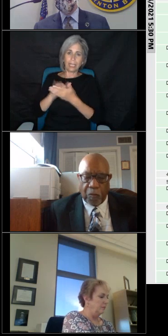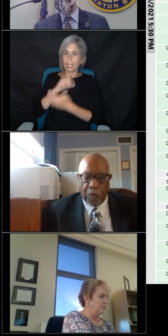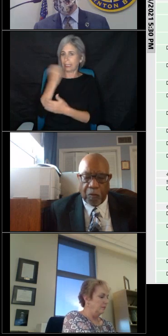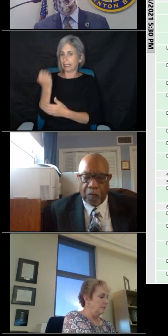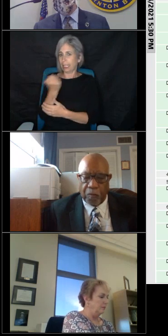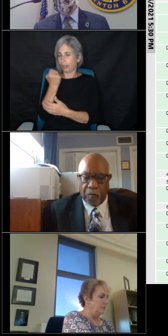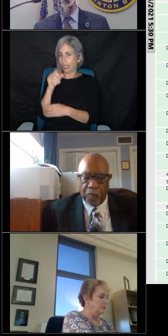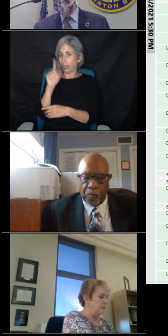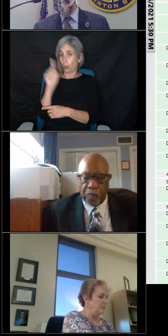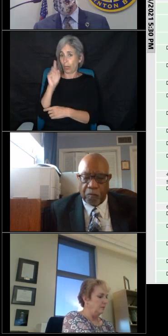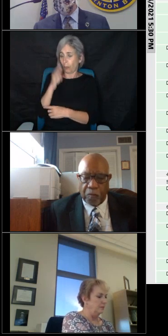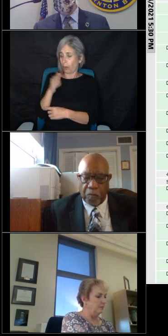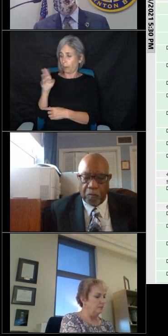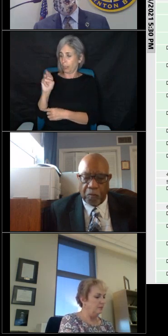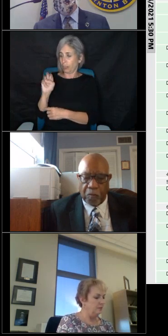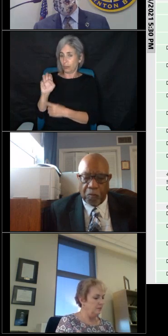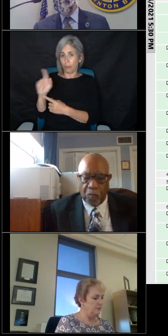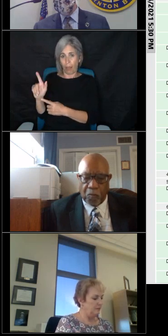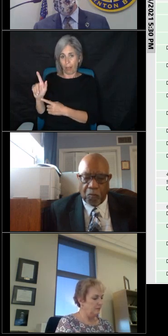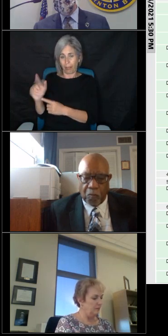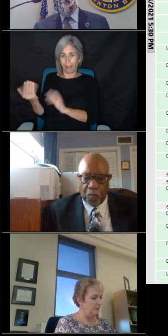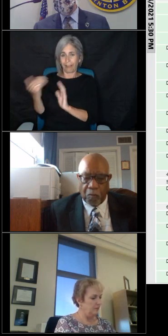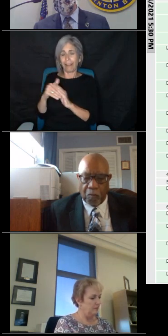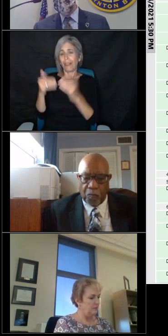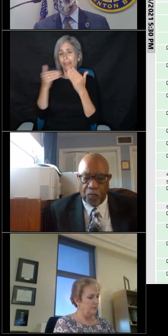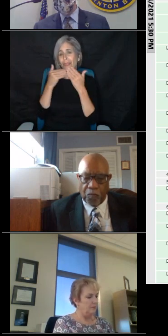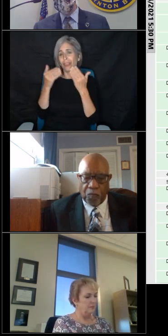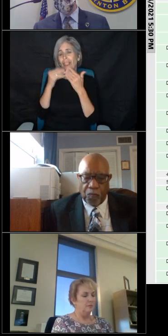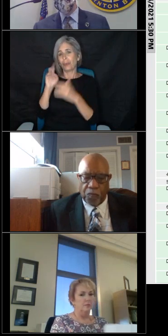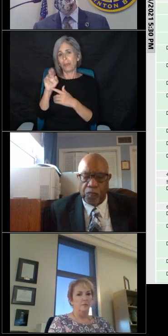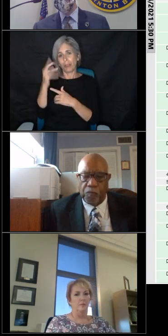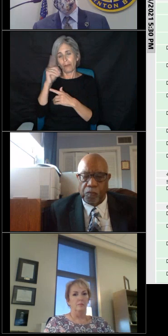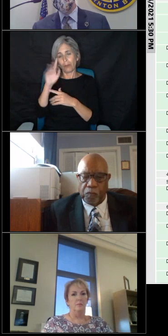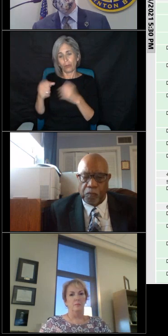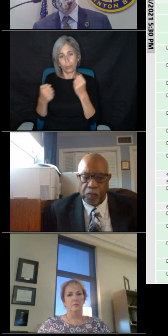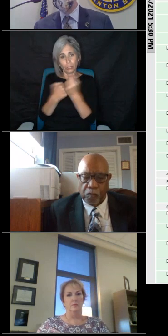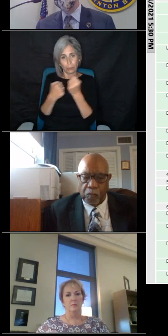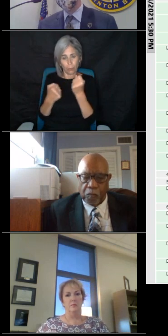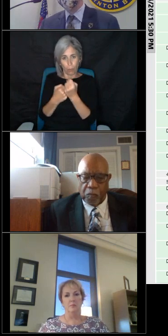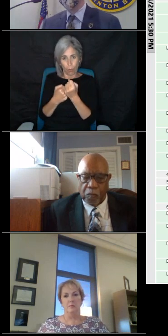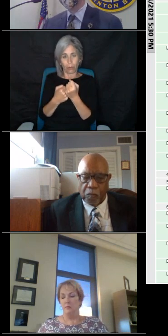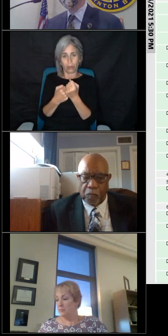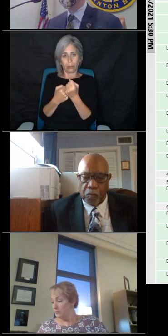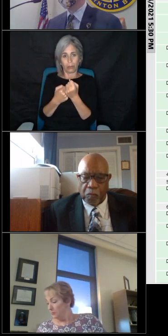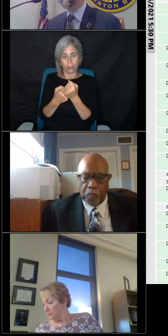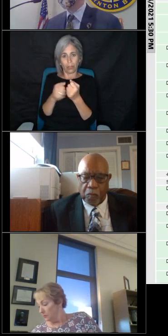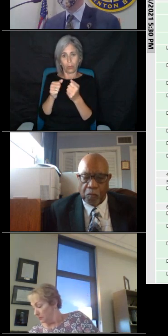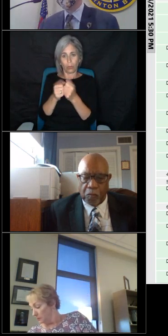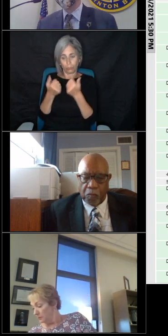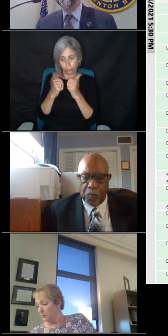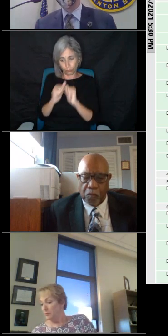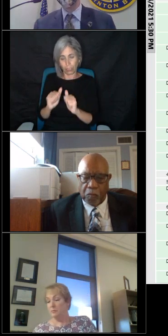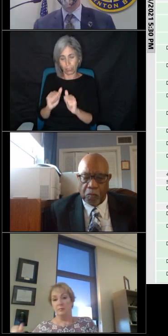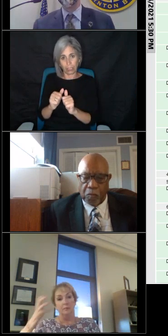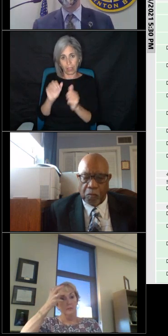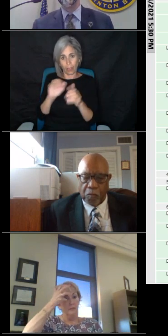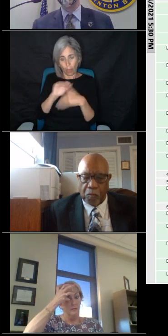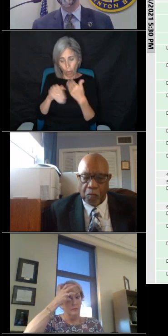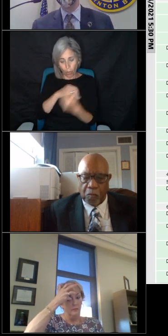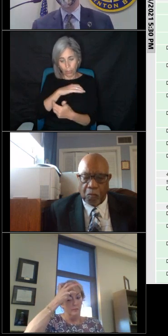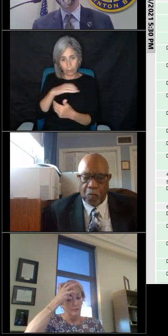at the Boynton Beach Mall. And again, thank you, Mayor, for your support in this effort, in the whole commission